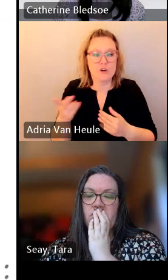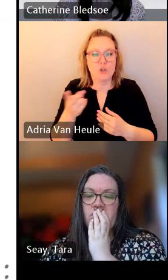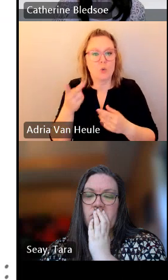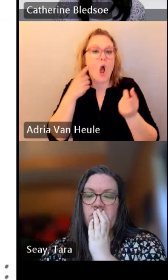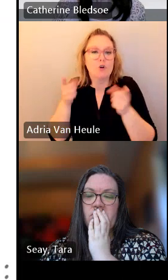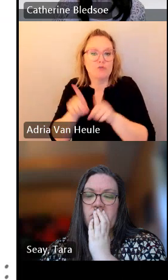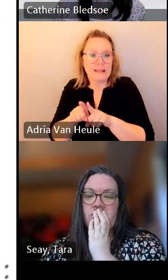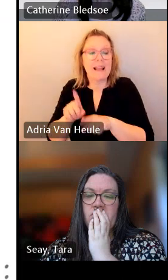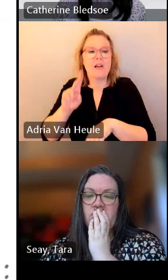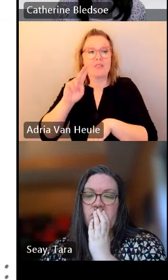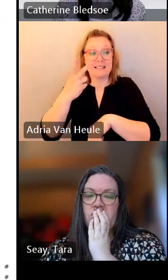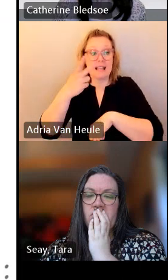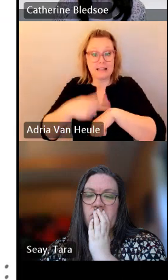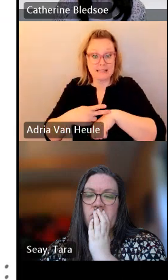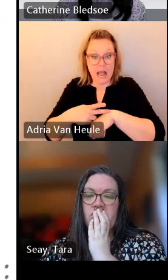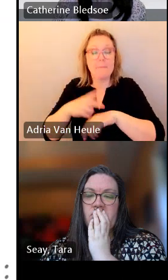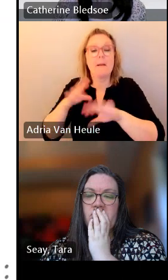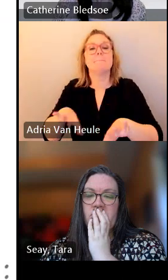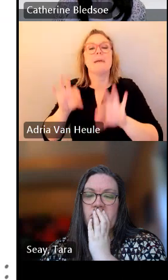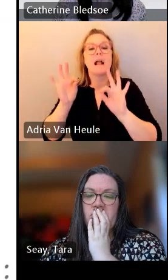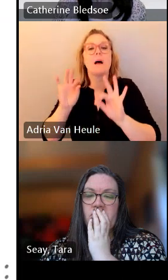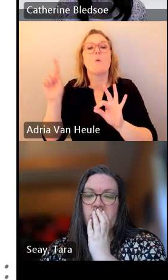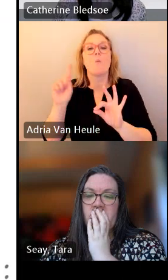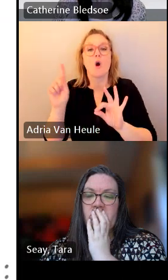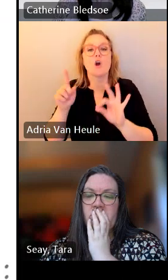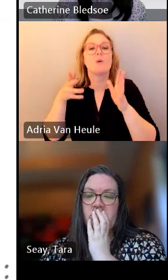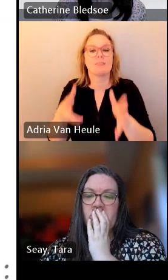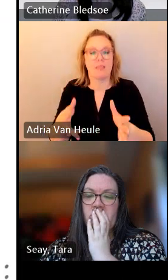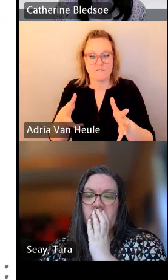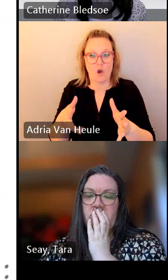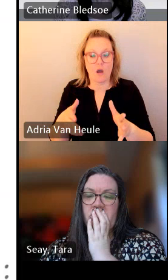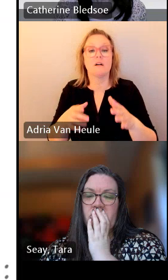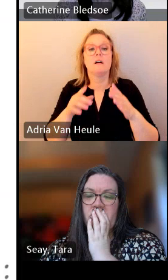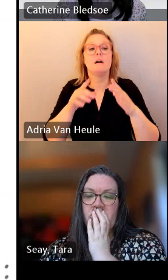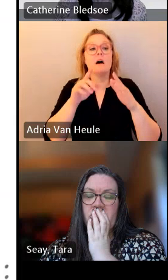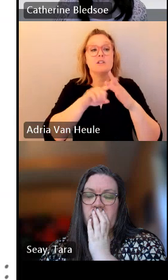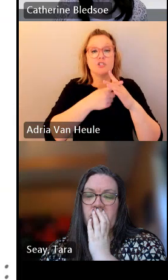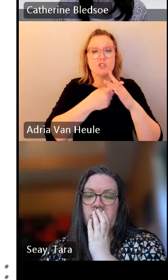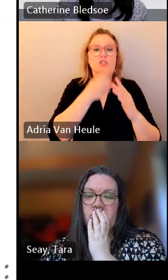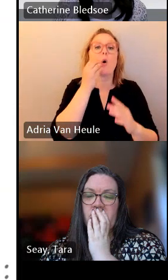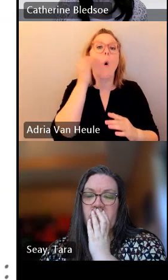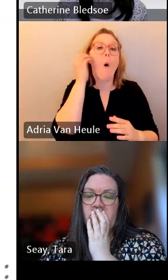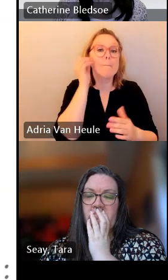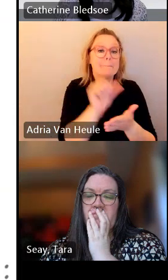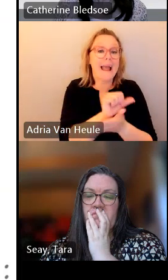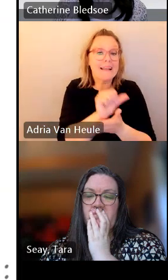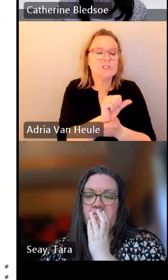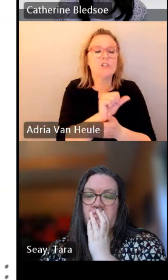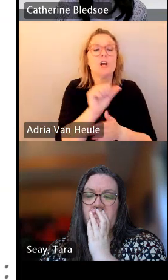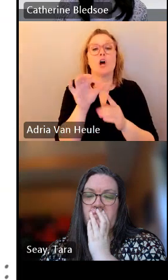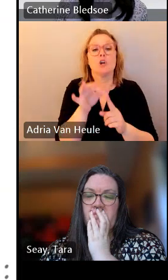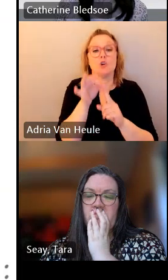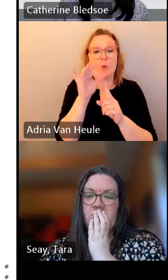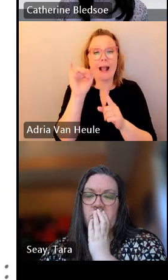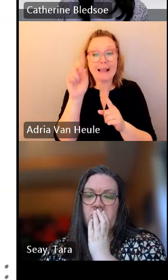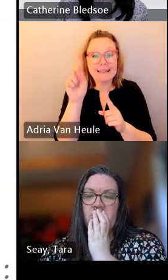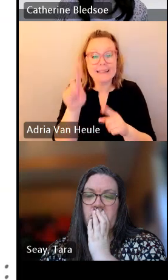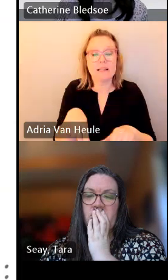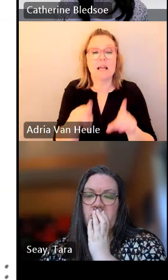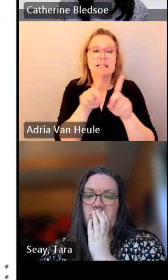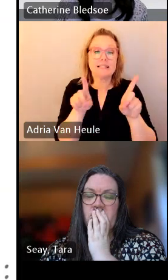you just pick up where you left off. So you'll fill out that home page where you have the student's unique ID, their district, their last name,